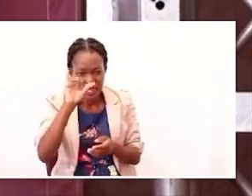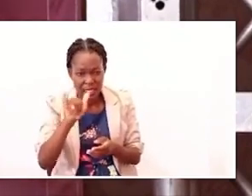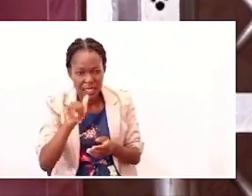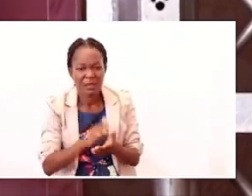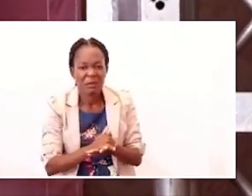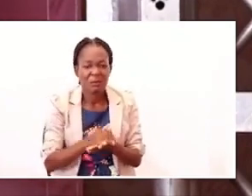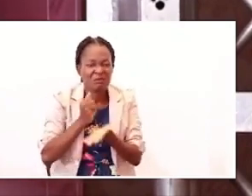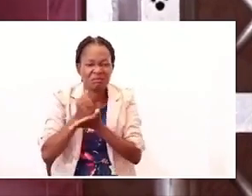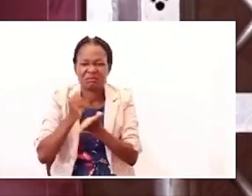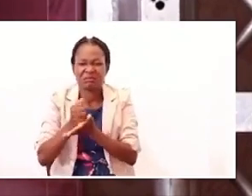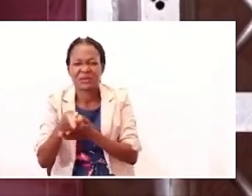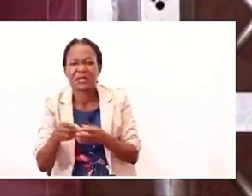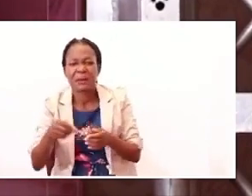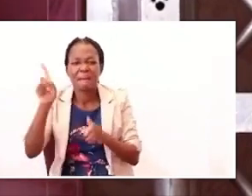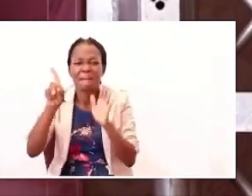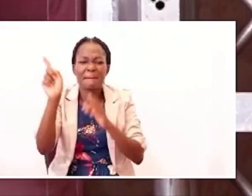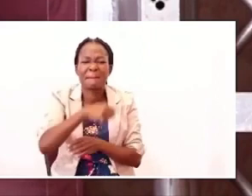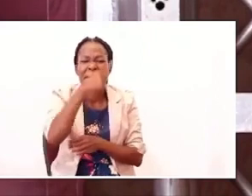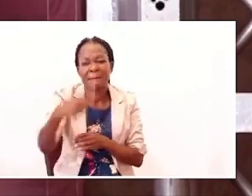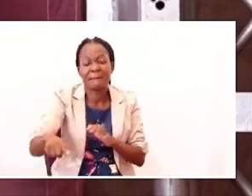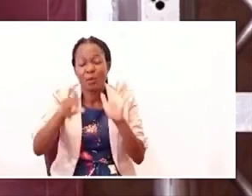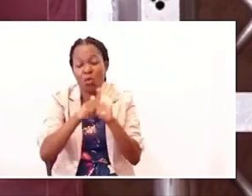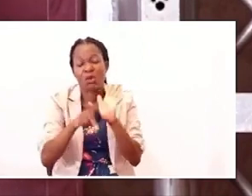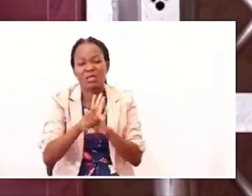may actually lead to bad policies.